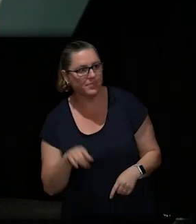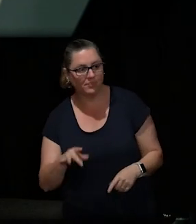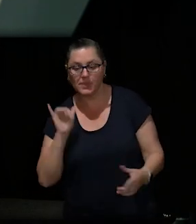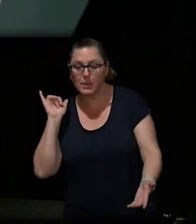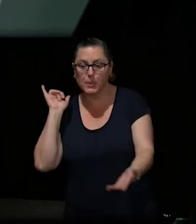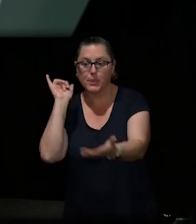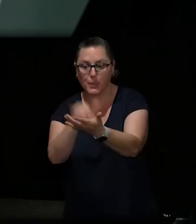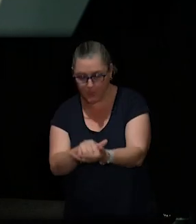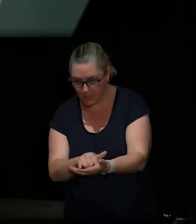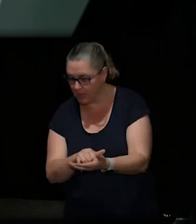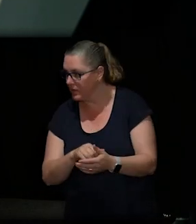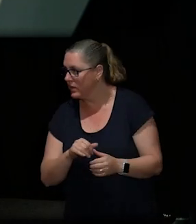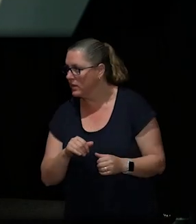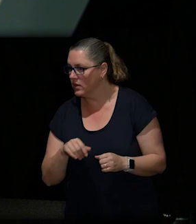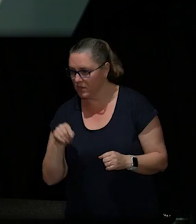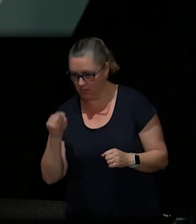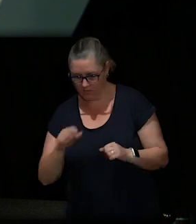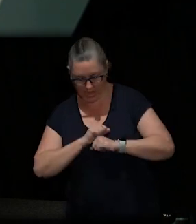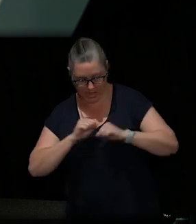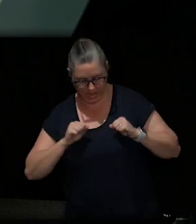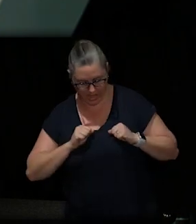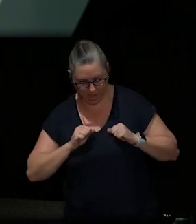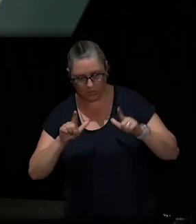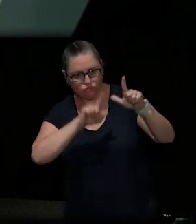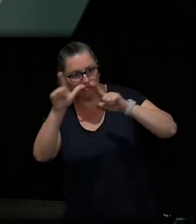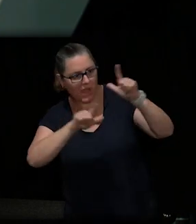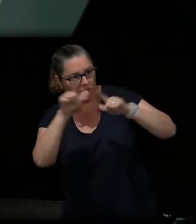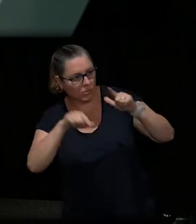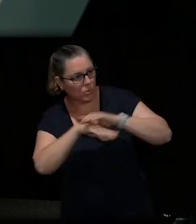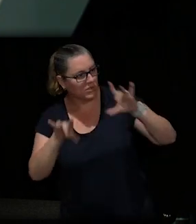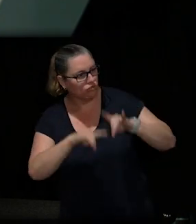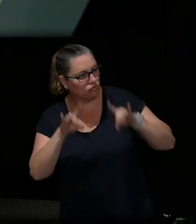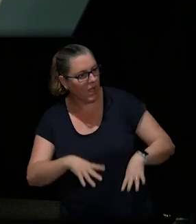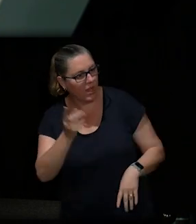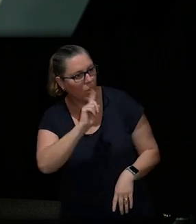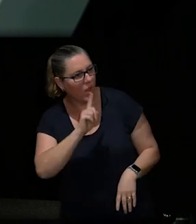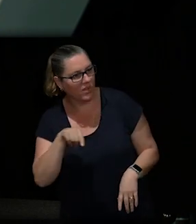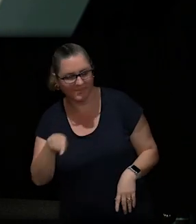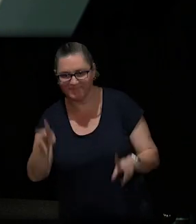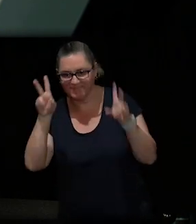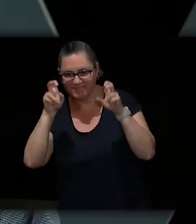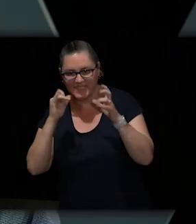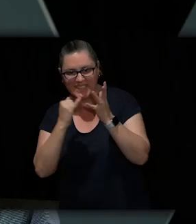Our great symbolic transport in Australia, Pat, is a thing called Simpson's donkey.